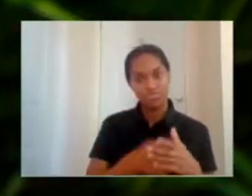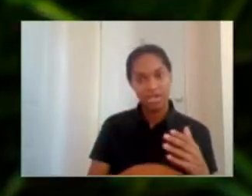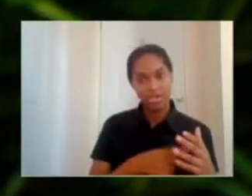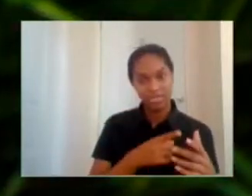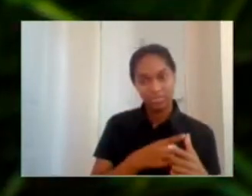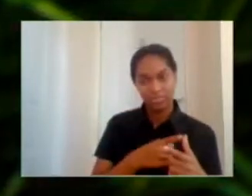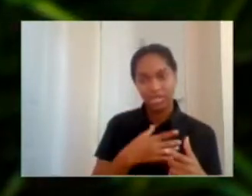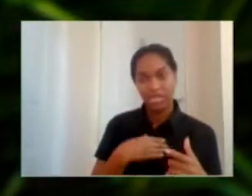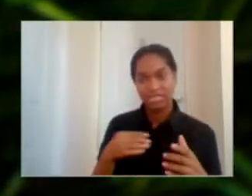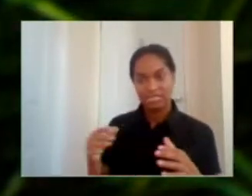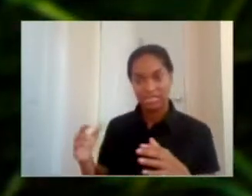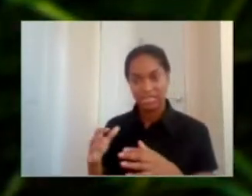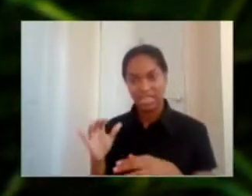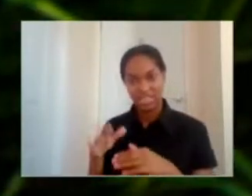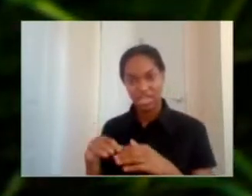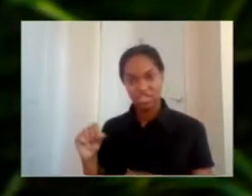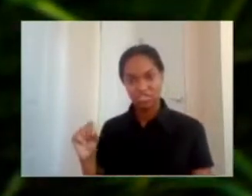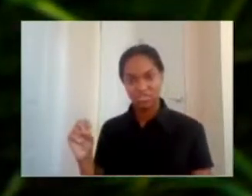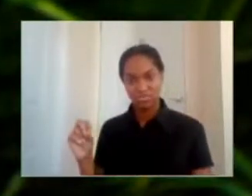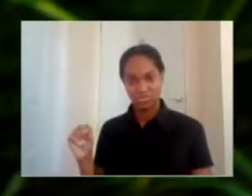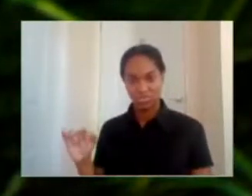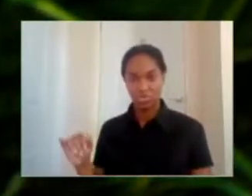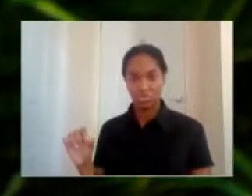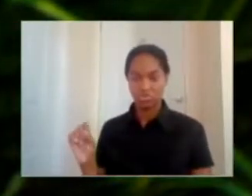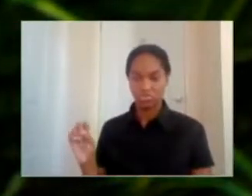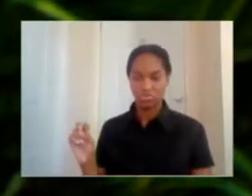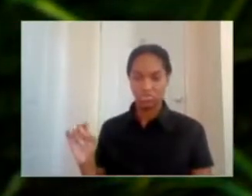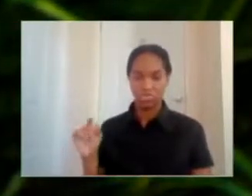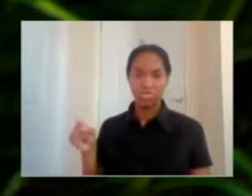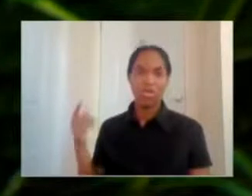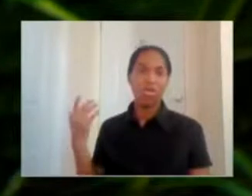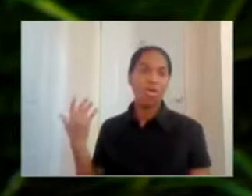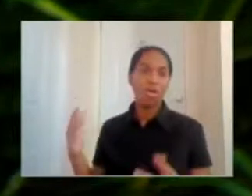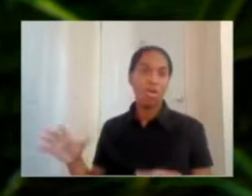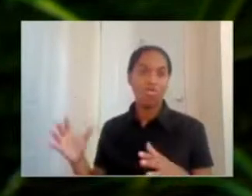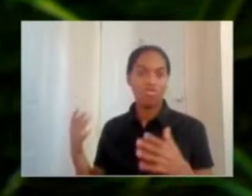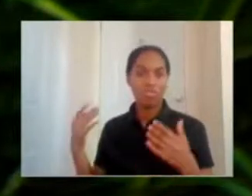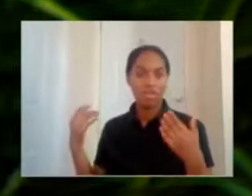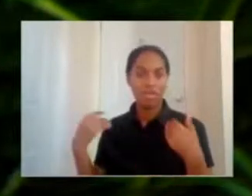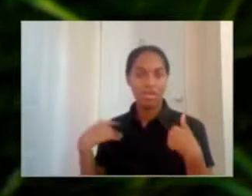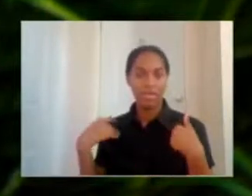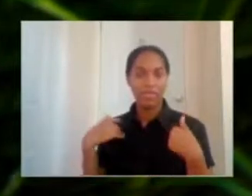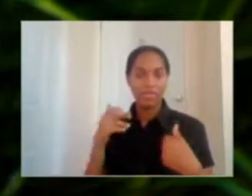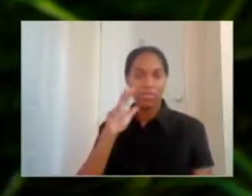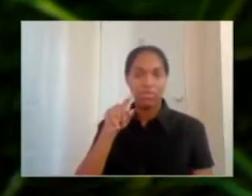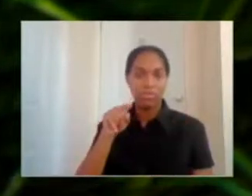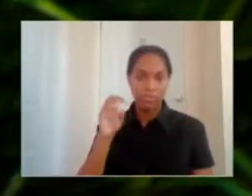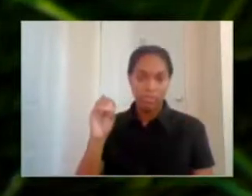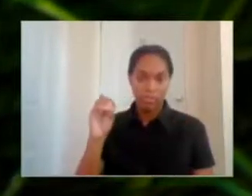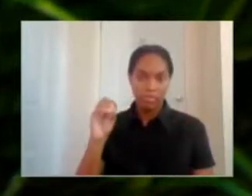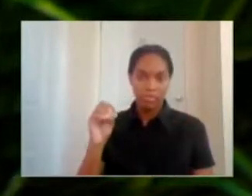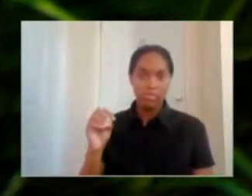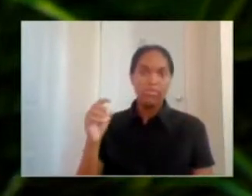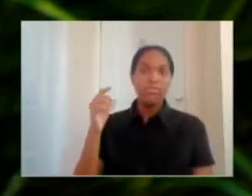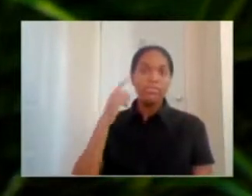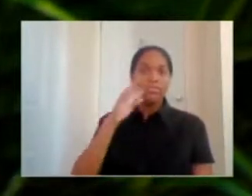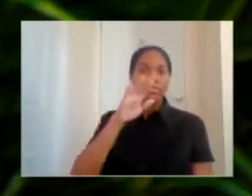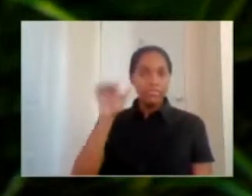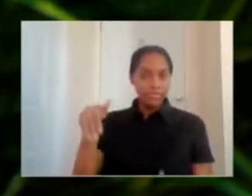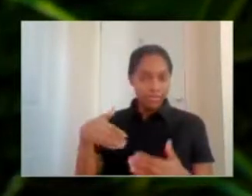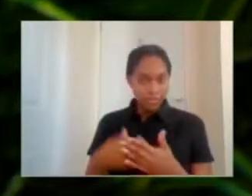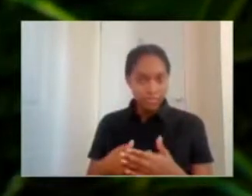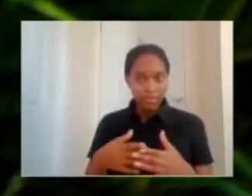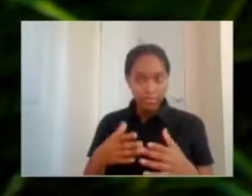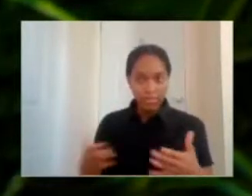than Sony, unlike Sony, which has already enabled 3.0 on its entire line, LG